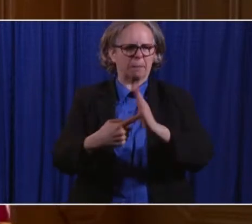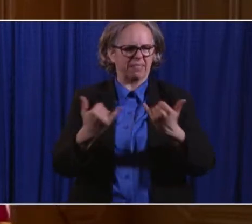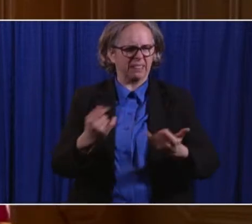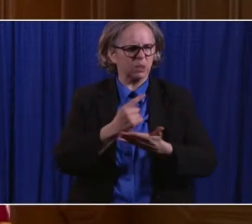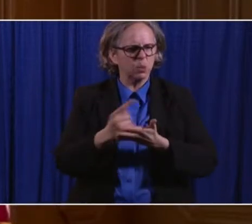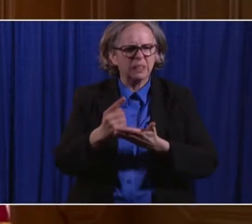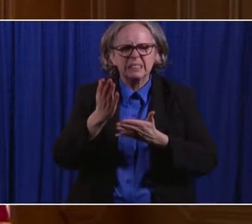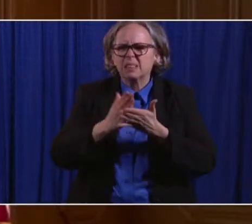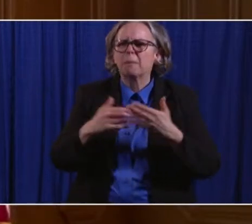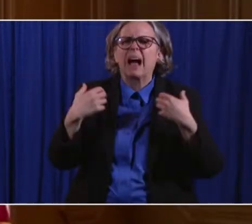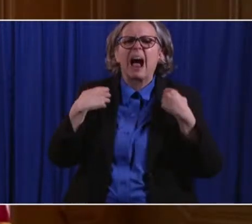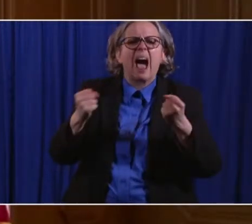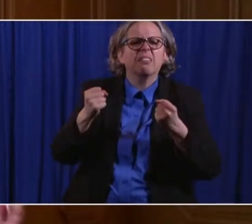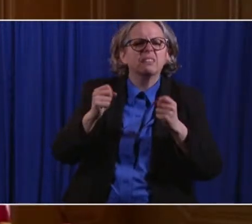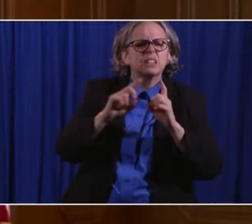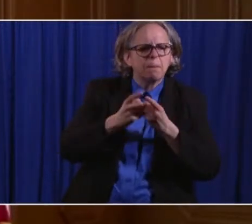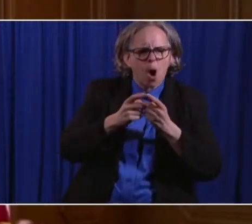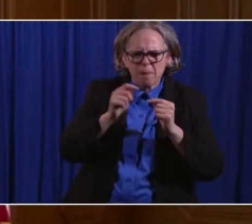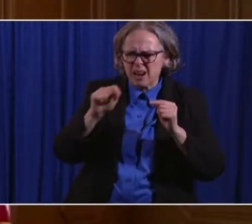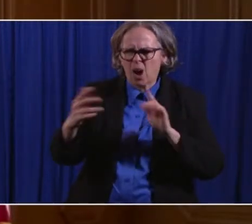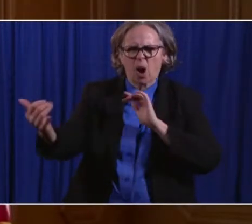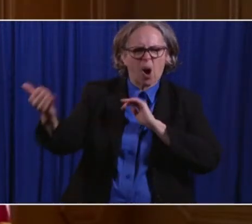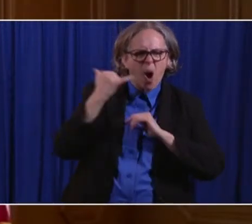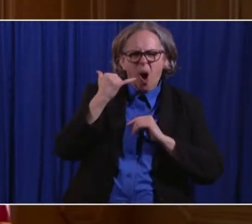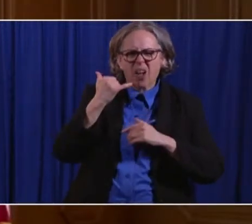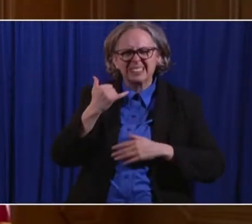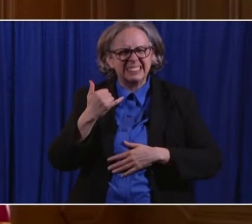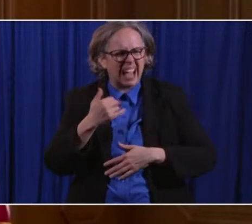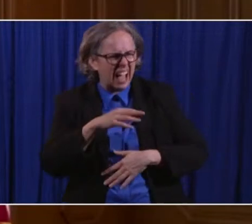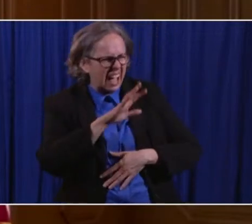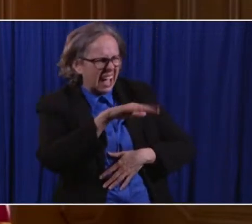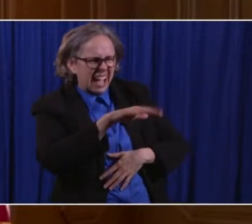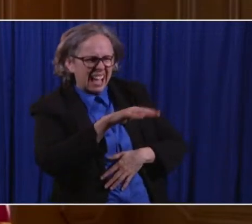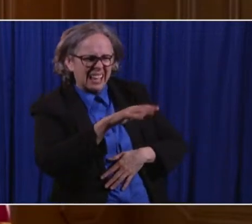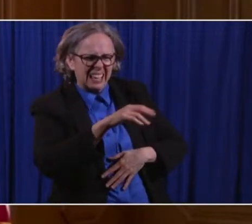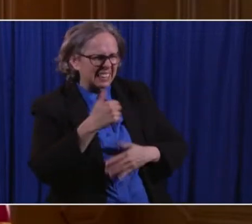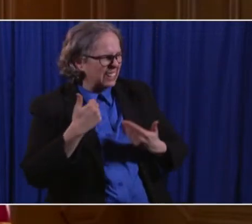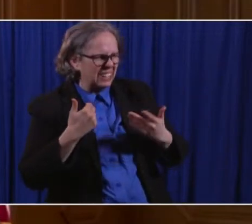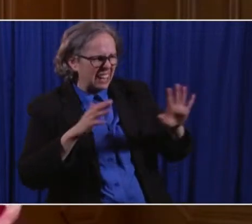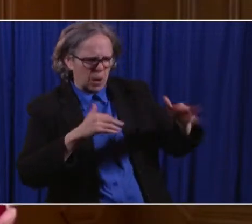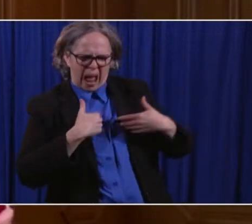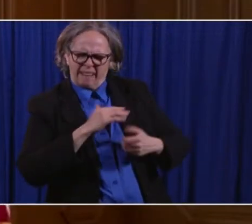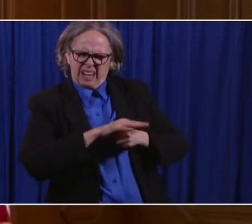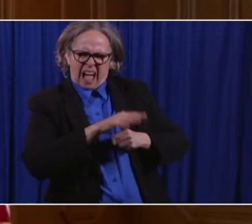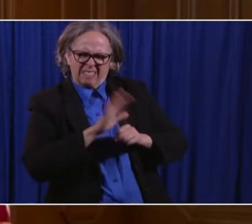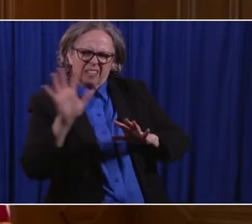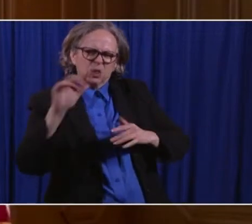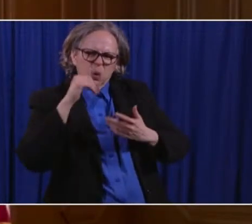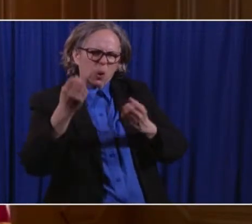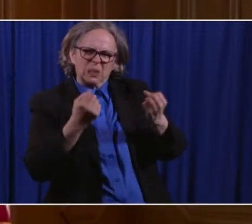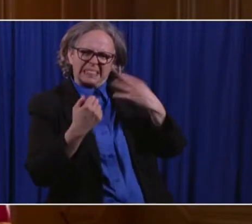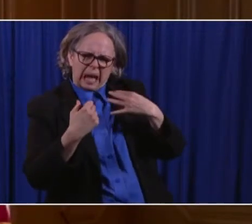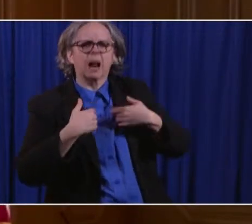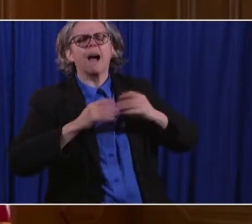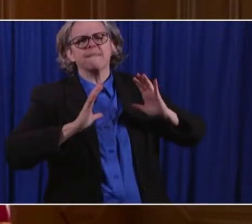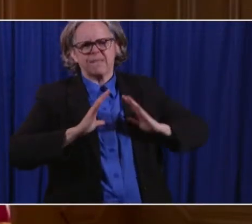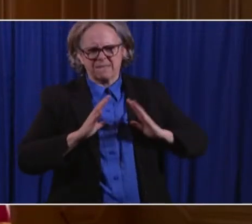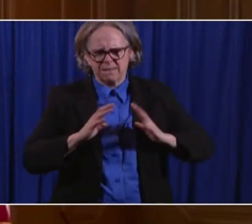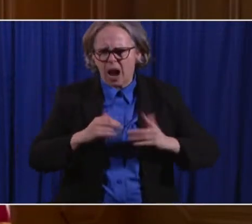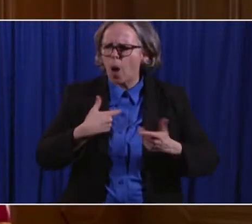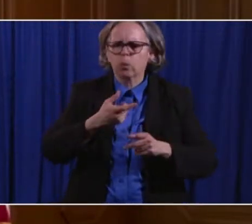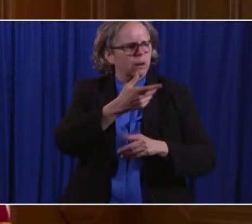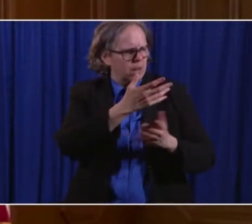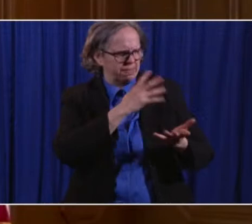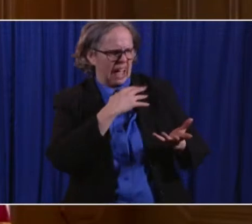We appreciate knowing that. We want to make sure these vaccines do not sit. So we're reallocating some of these to other places